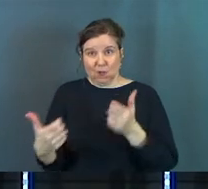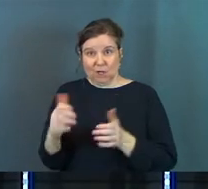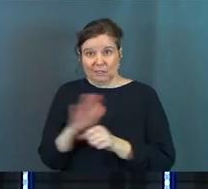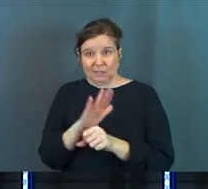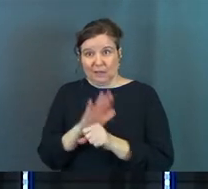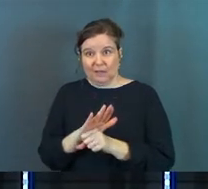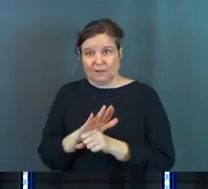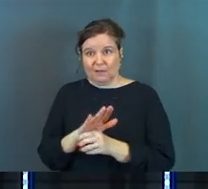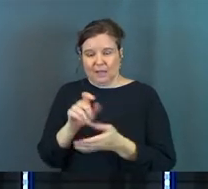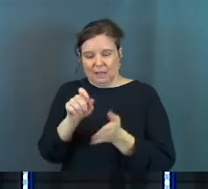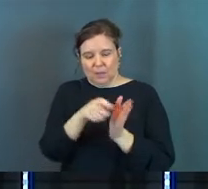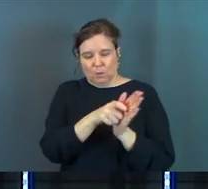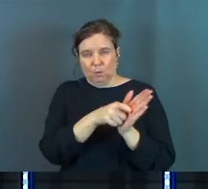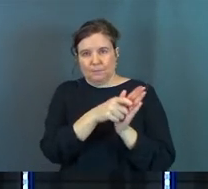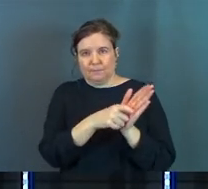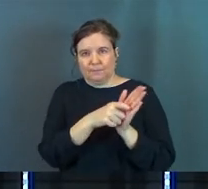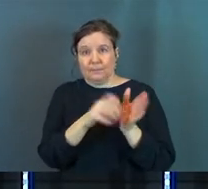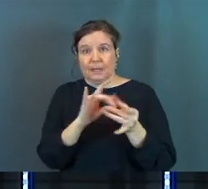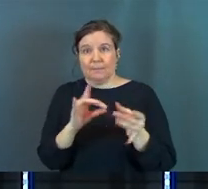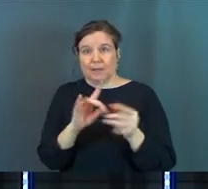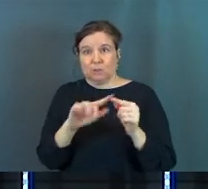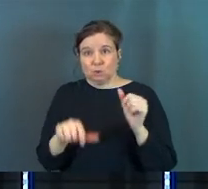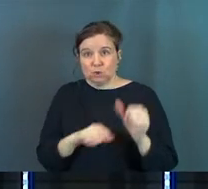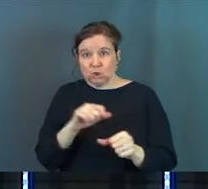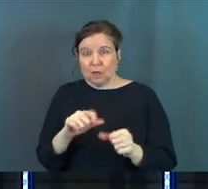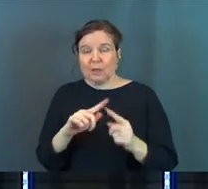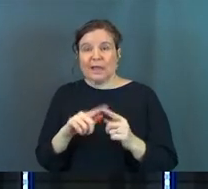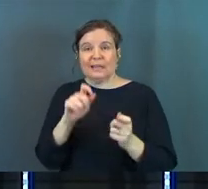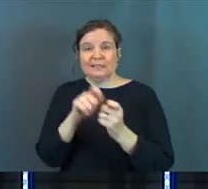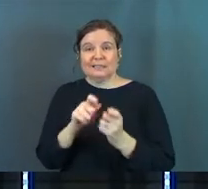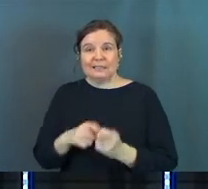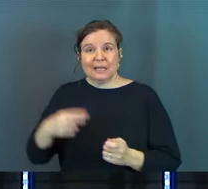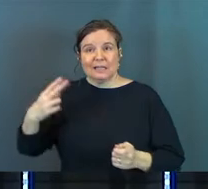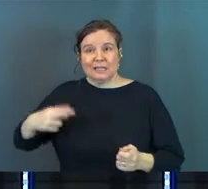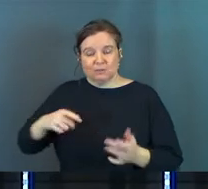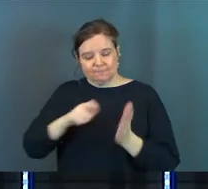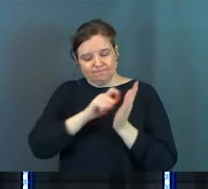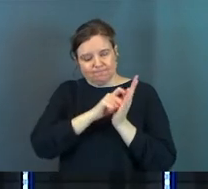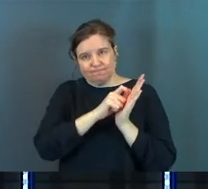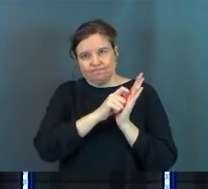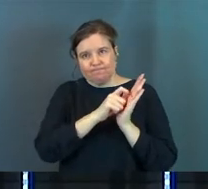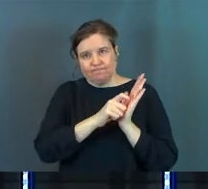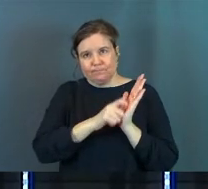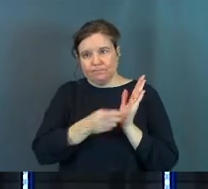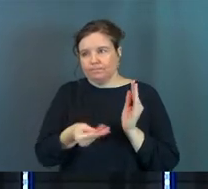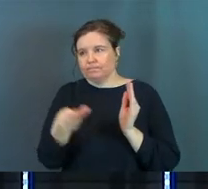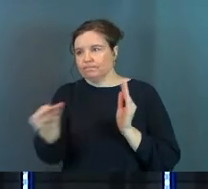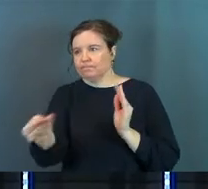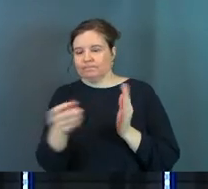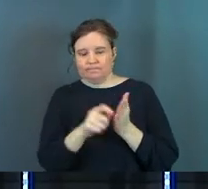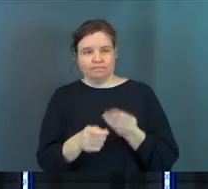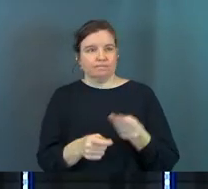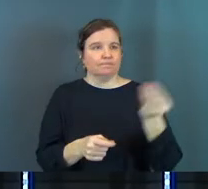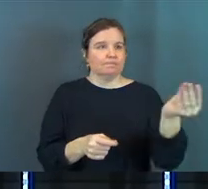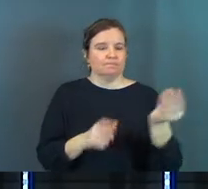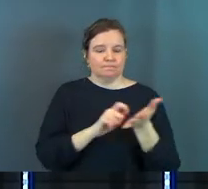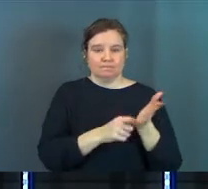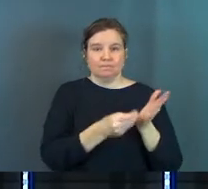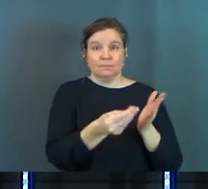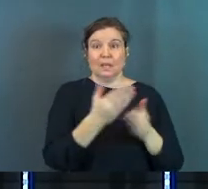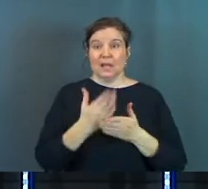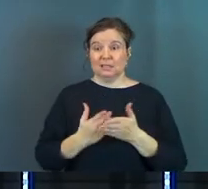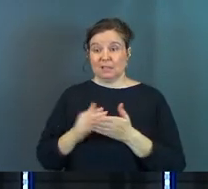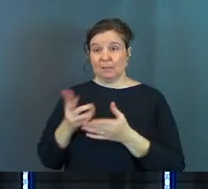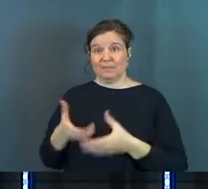enough, and they would inscribe messages to each other and even detail histories that they would give to each other. And on some